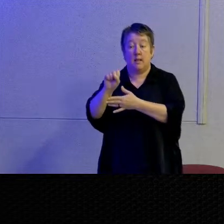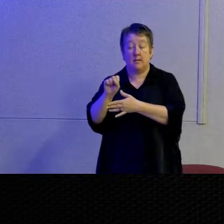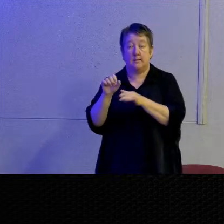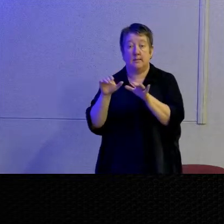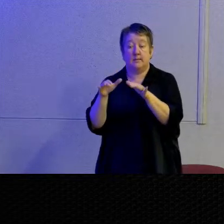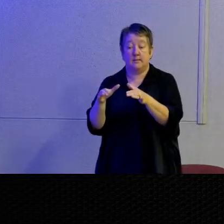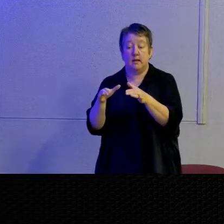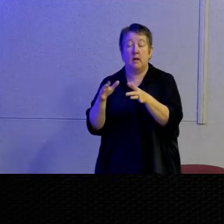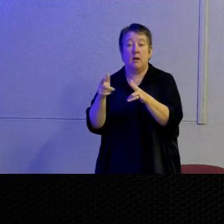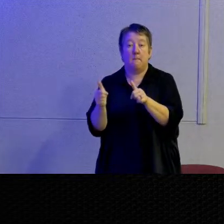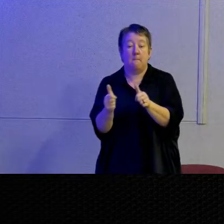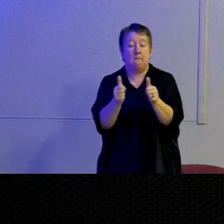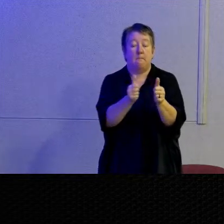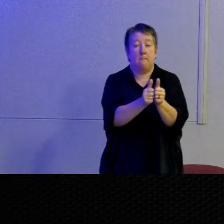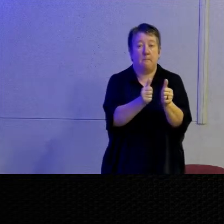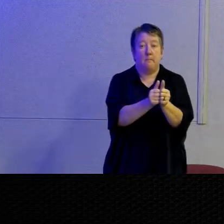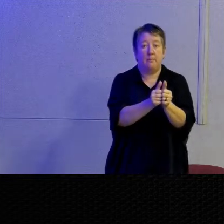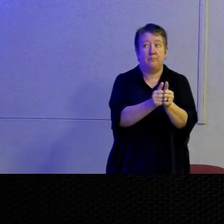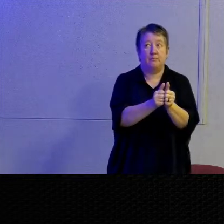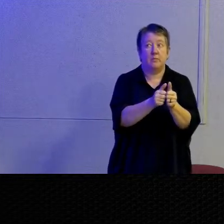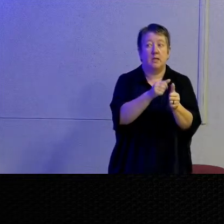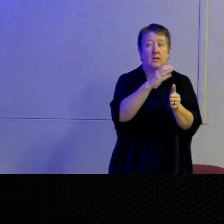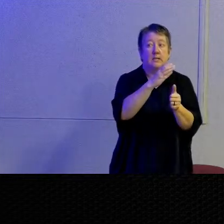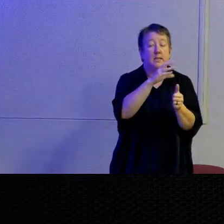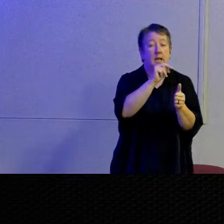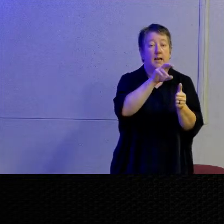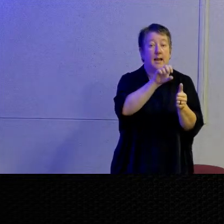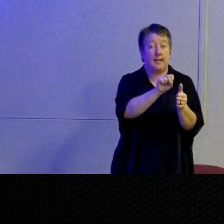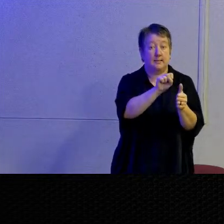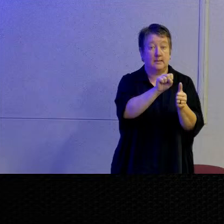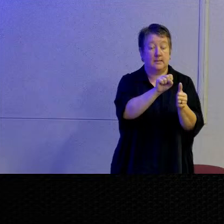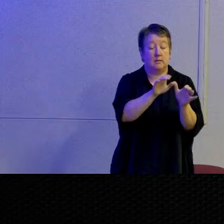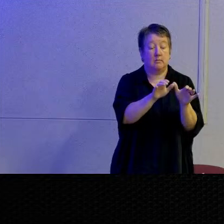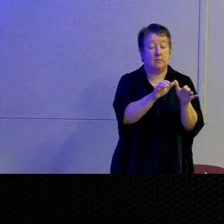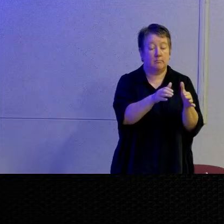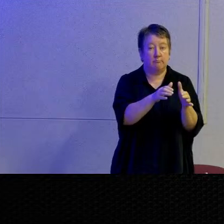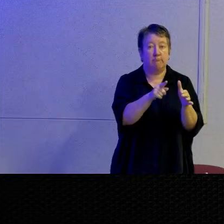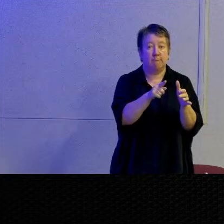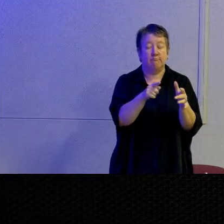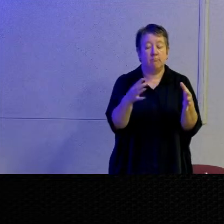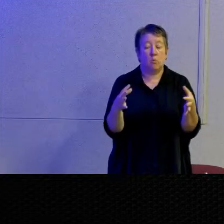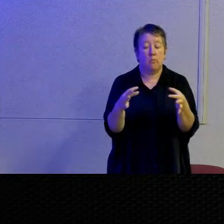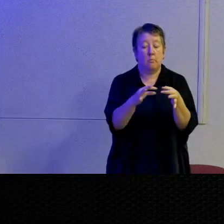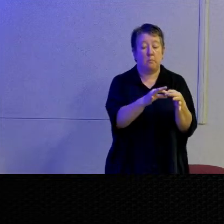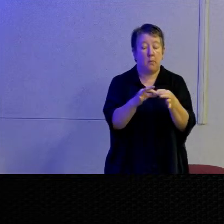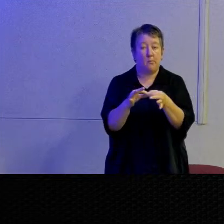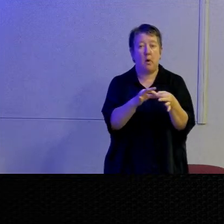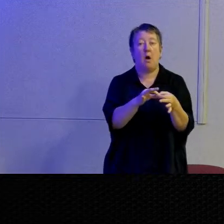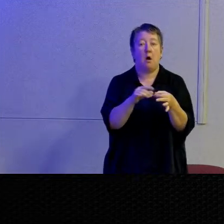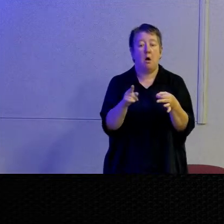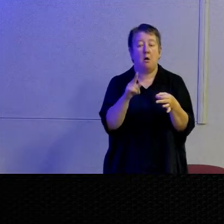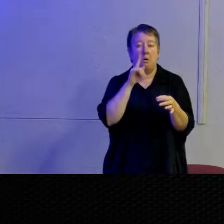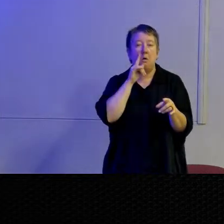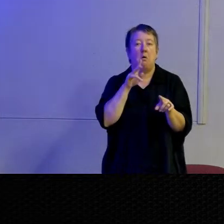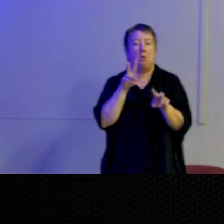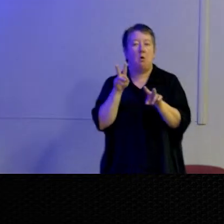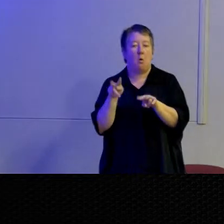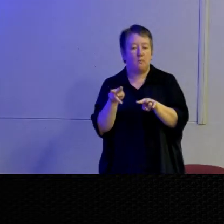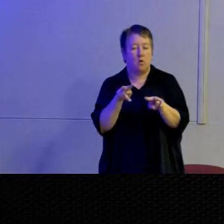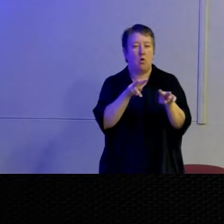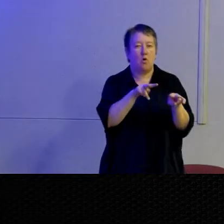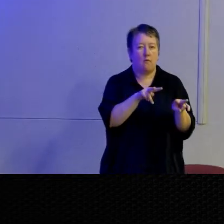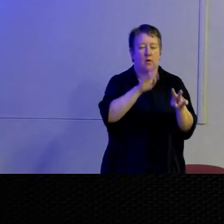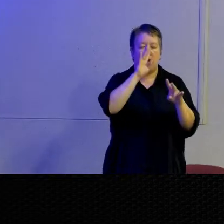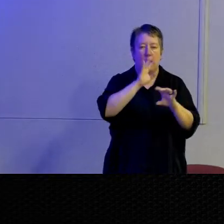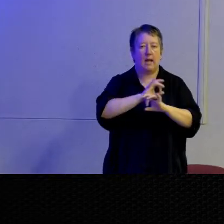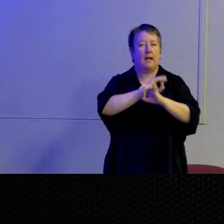its partner, the CMS collaboration, announced that they had observed such statistical excesses,